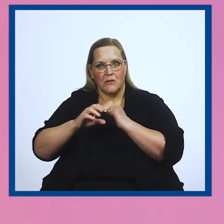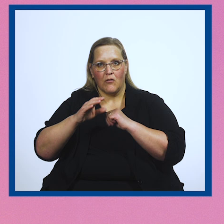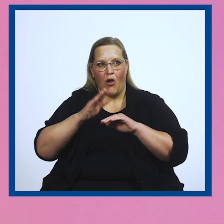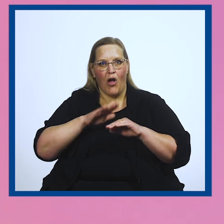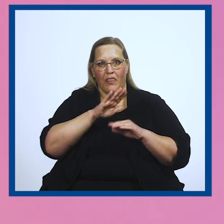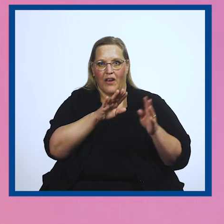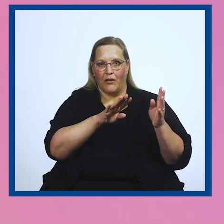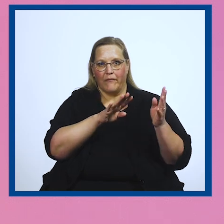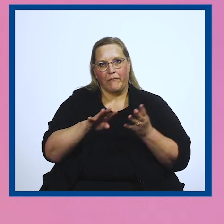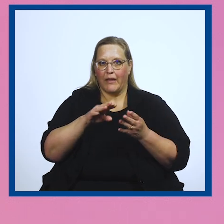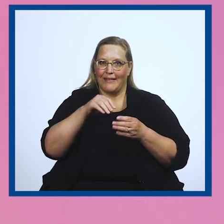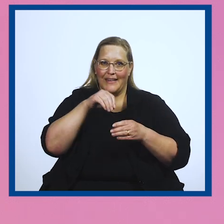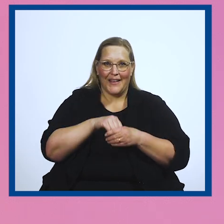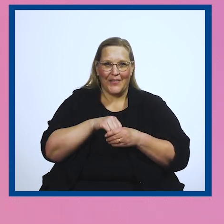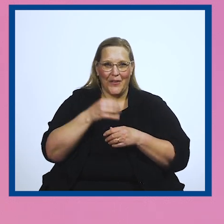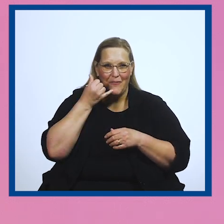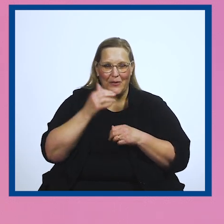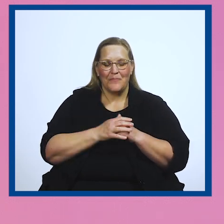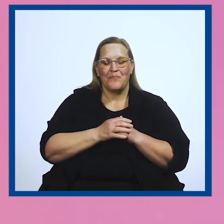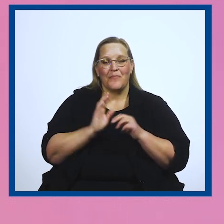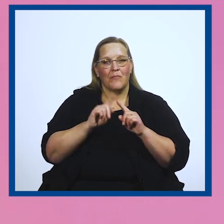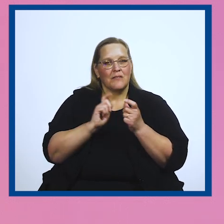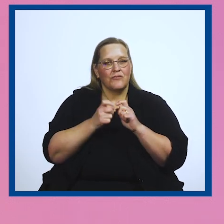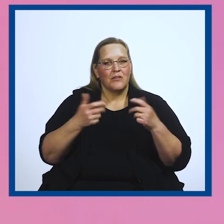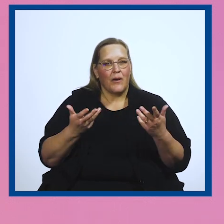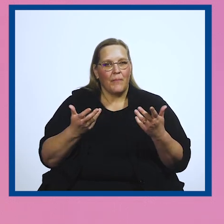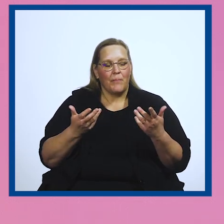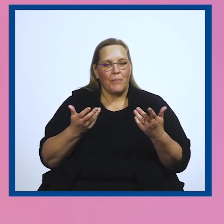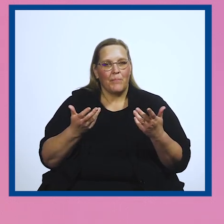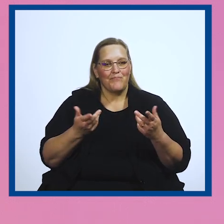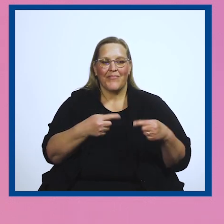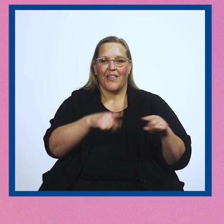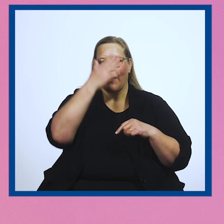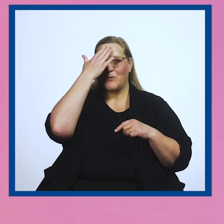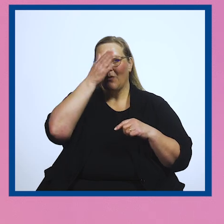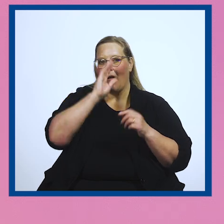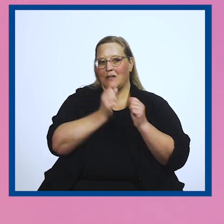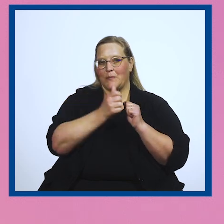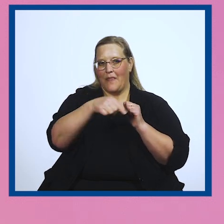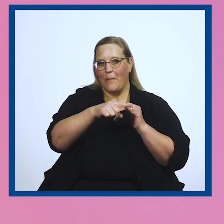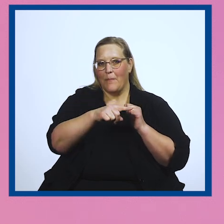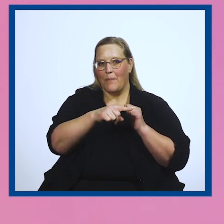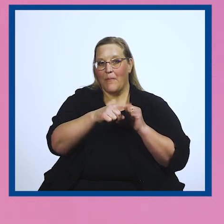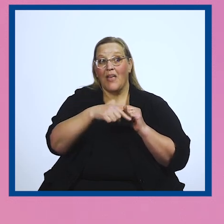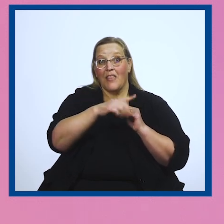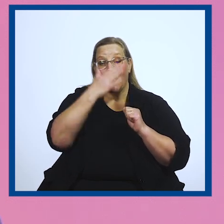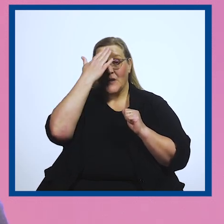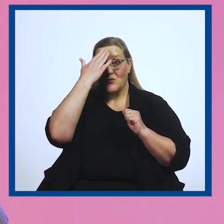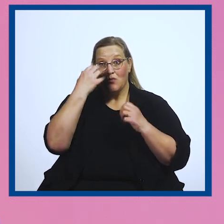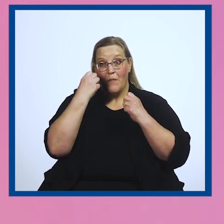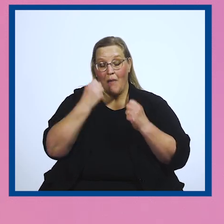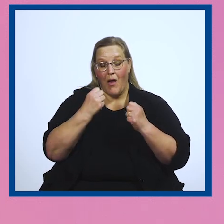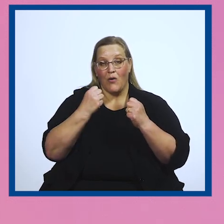feed in their phone. Then what had changed? They knew God was with them. They knew the power and